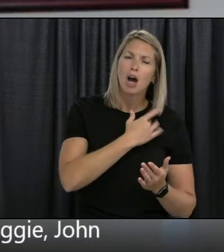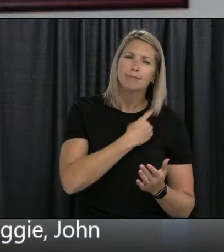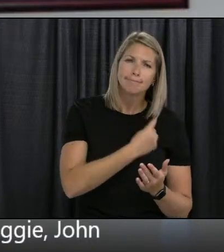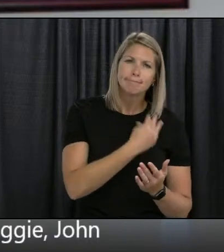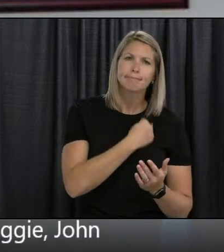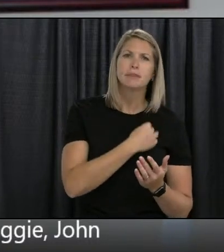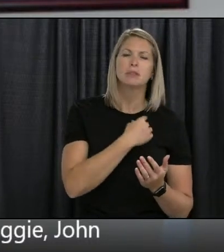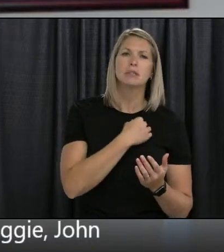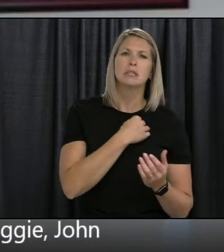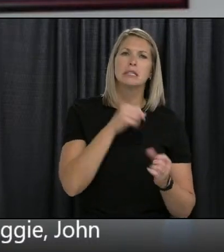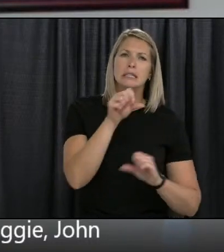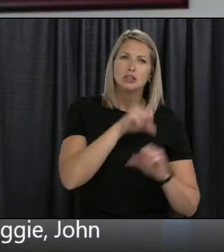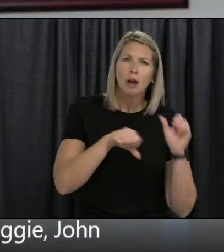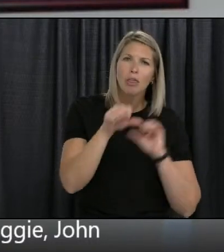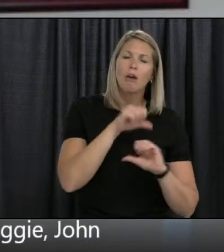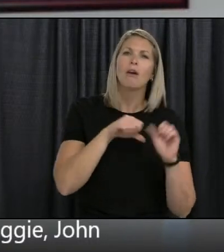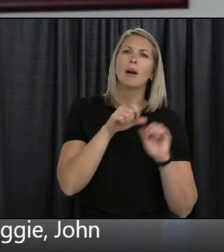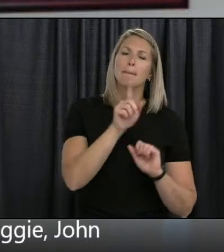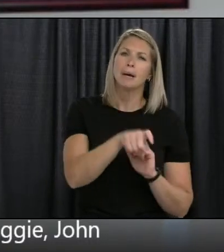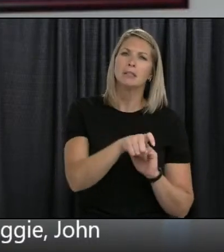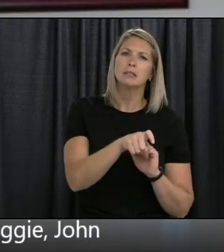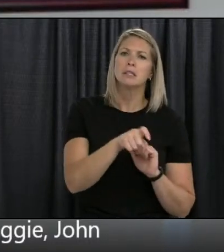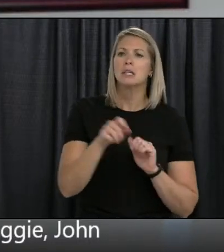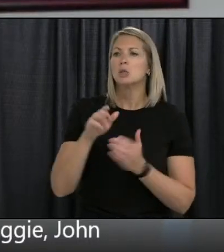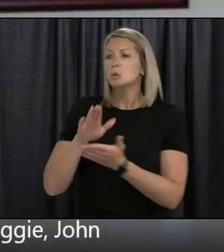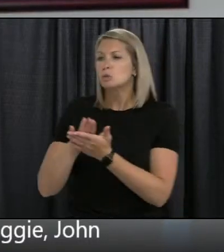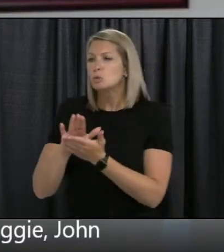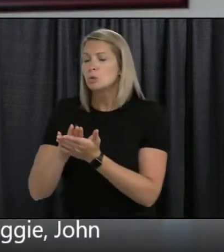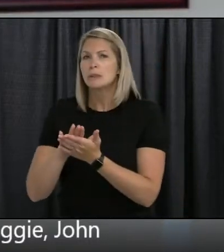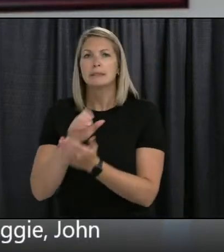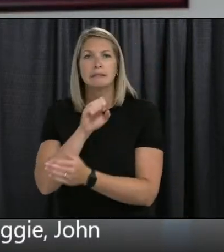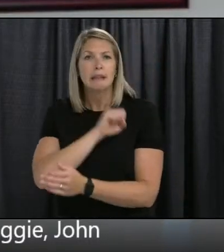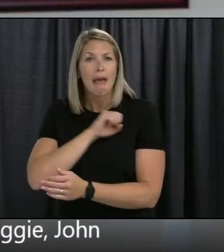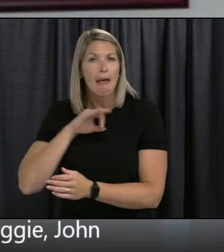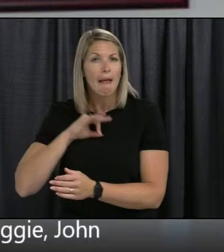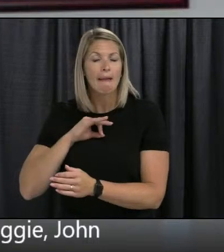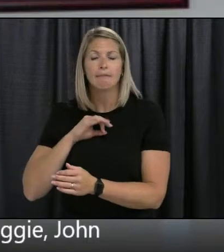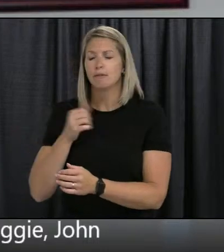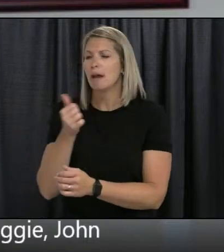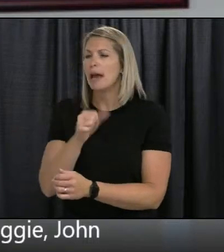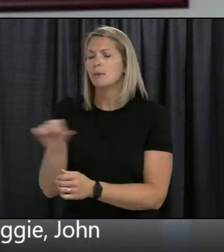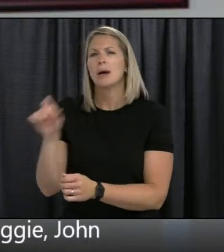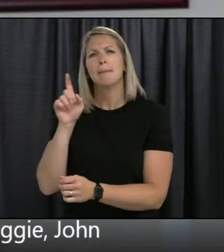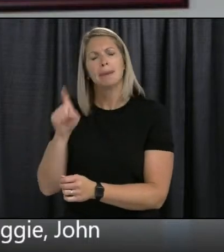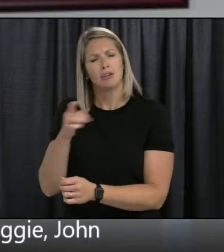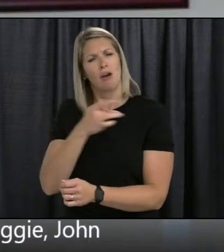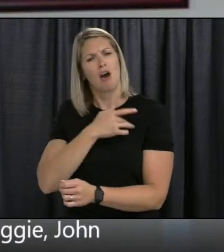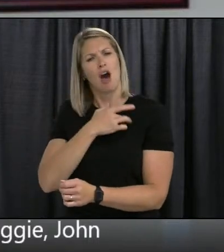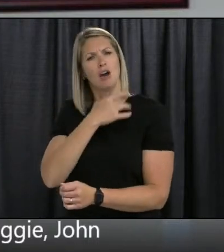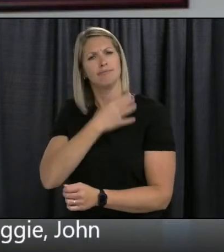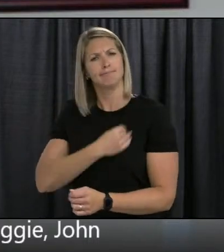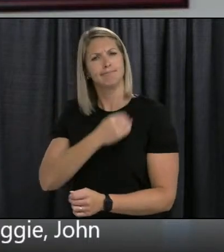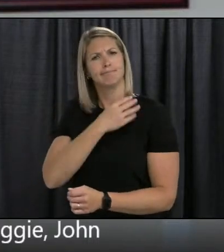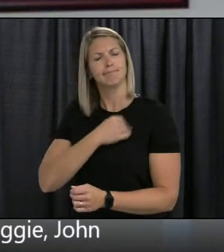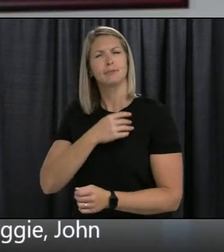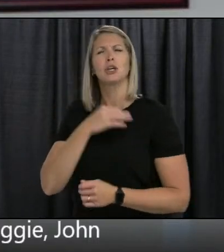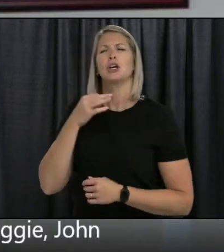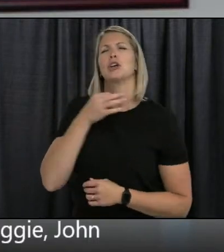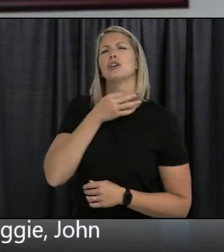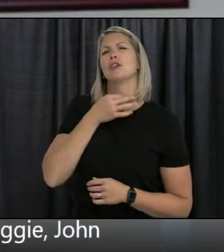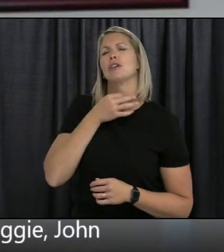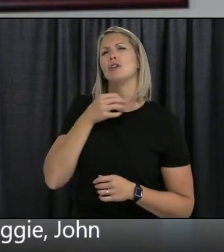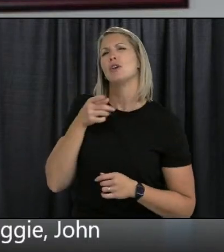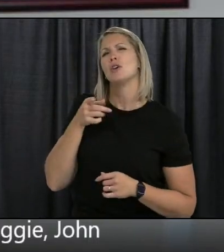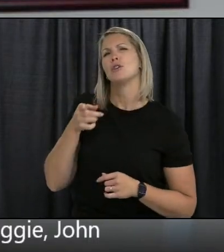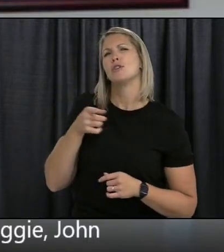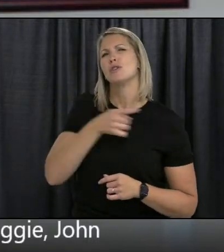at the airports, and even school administrators. I'm wondering, that was mentioned off the top specifically, do you have some specific cases or examples